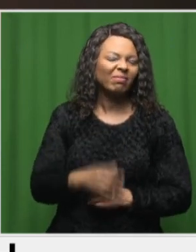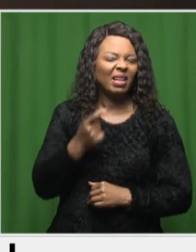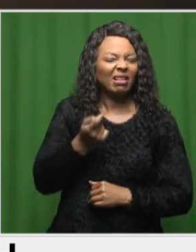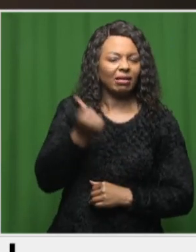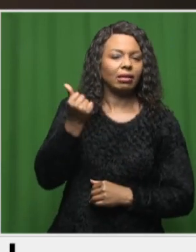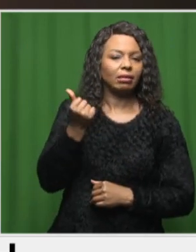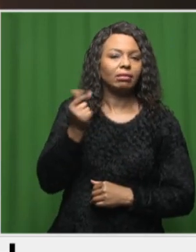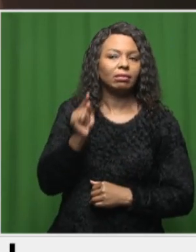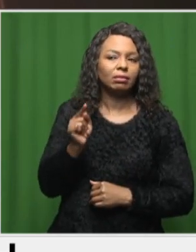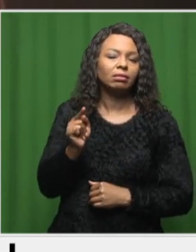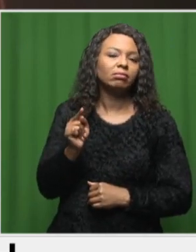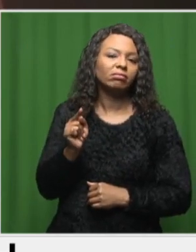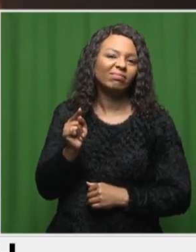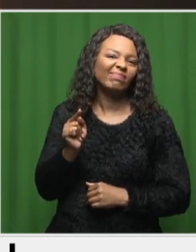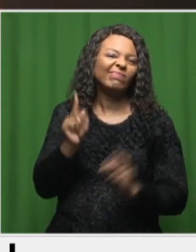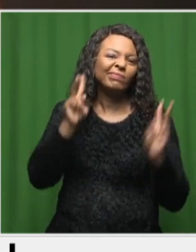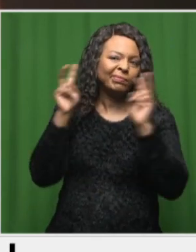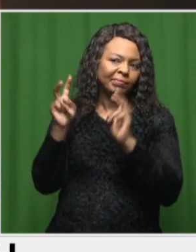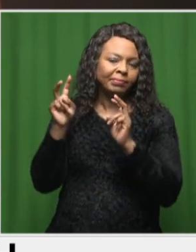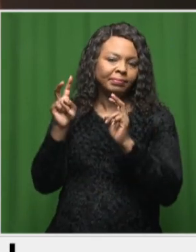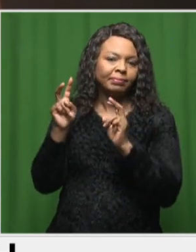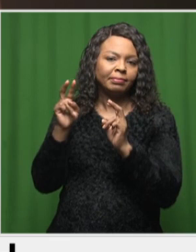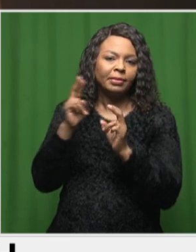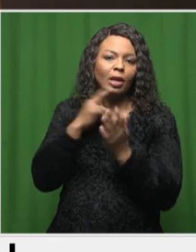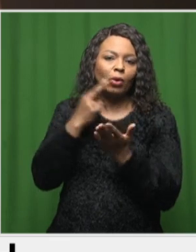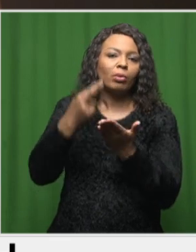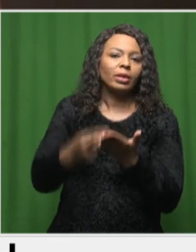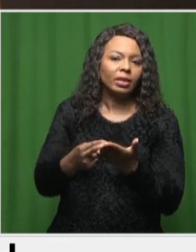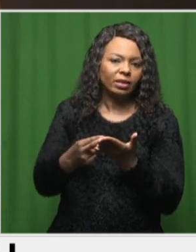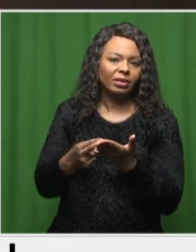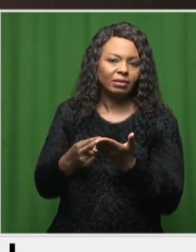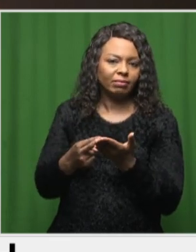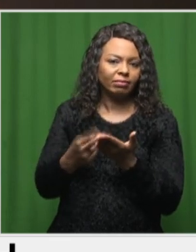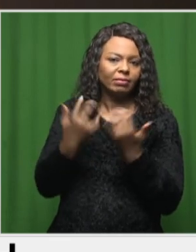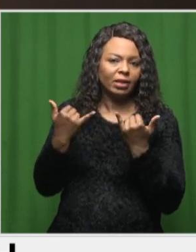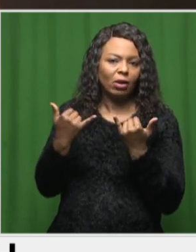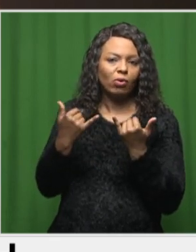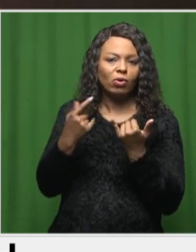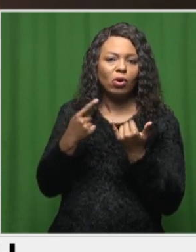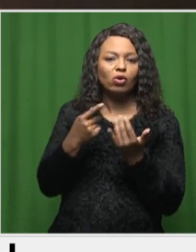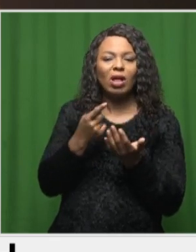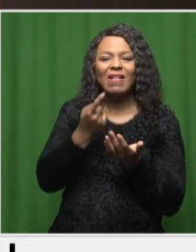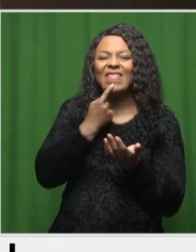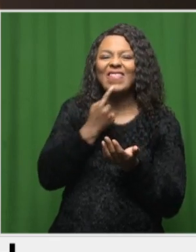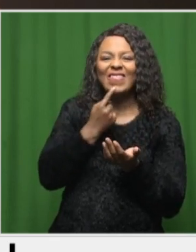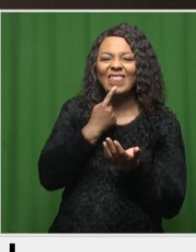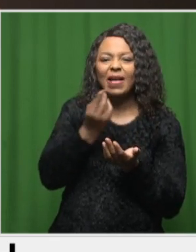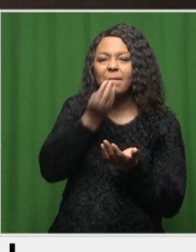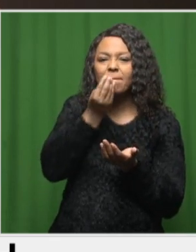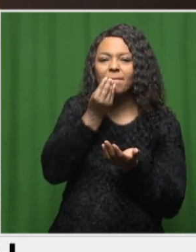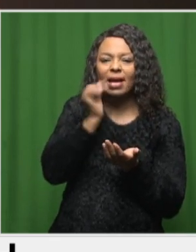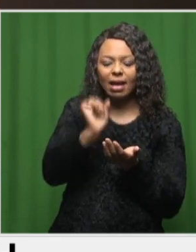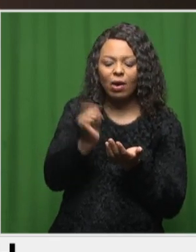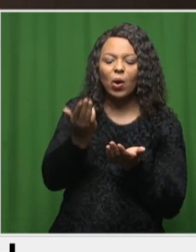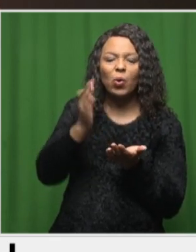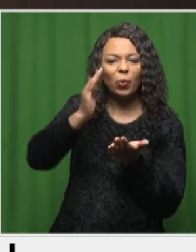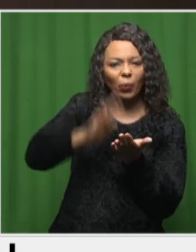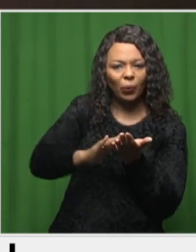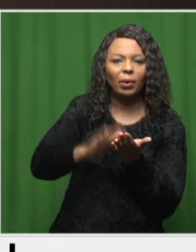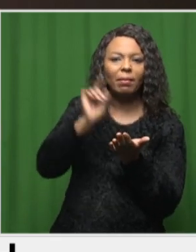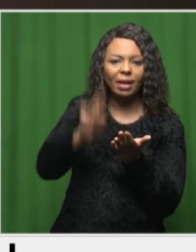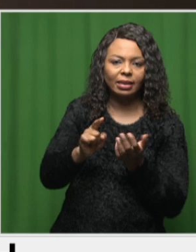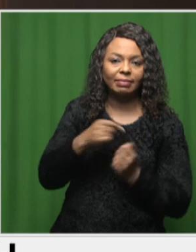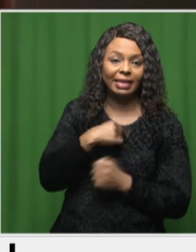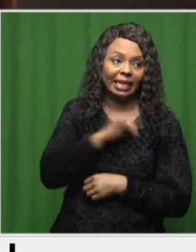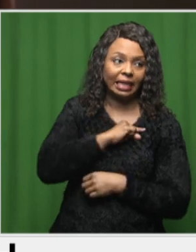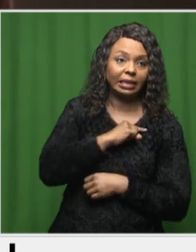bit about the recommendation about reducing salt intake, because this is a big issue, and I am guilty